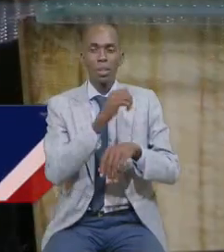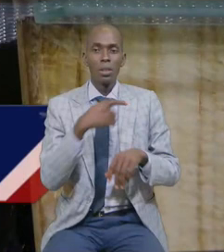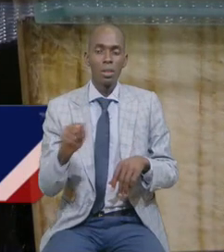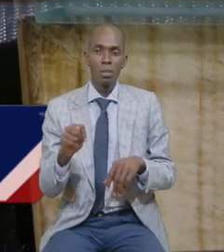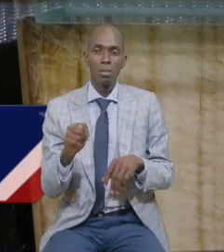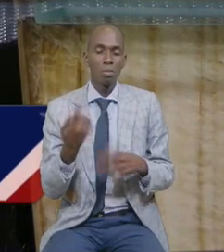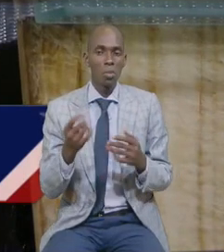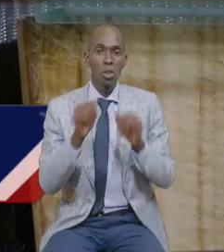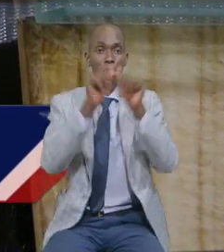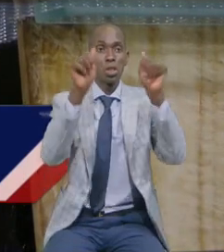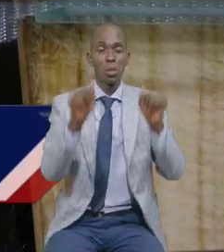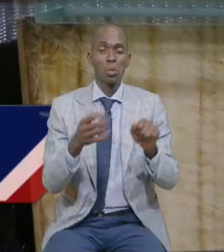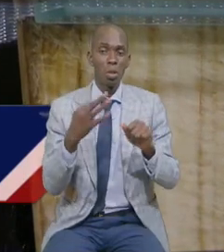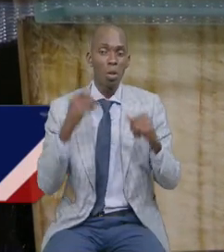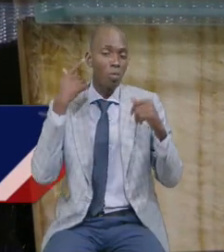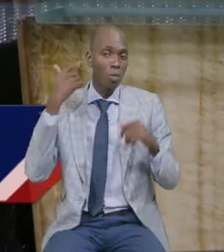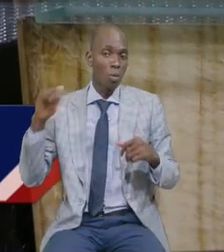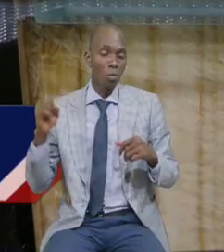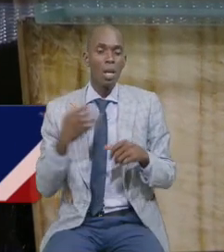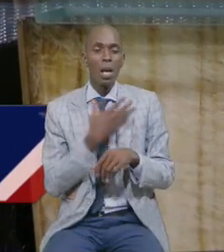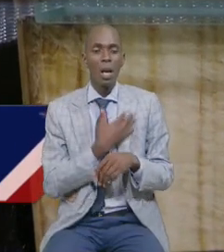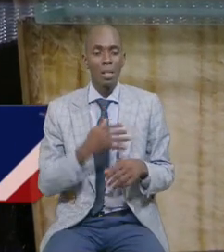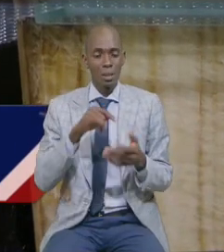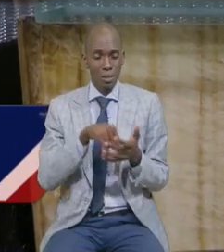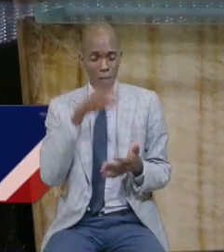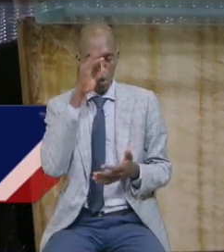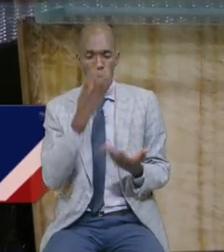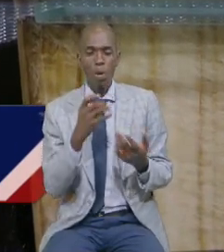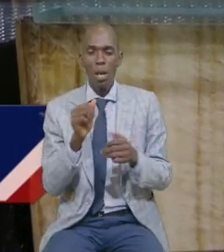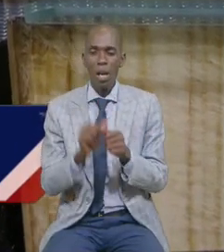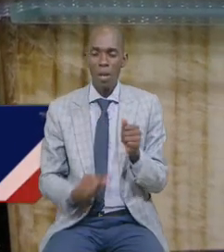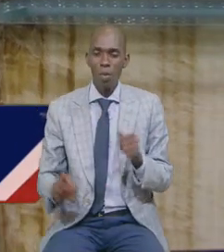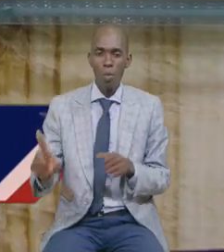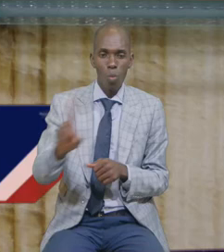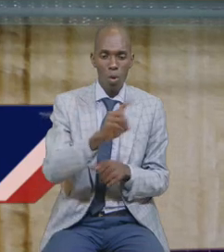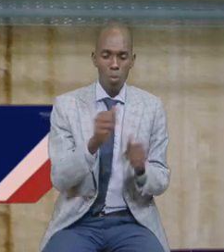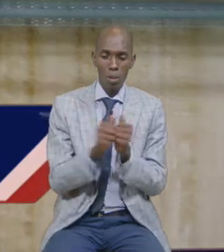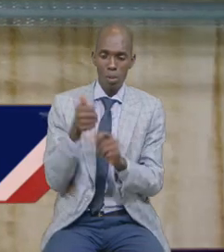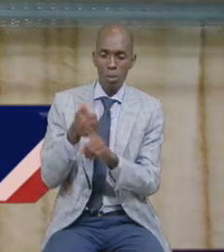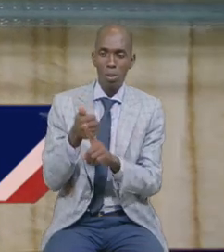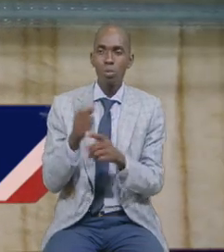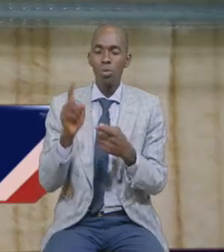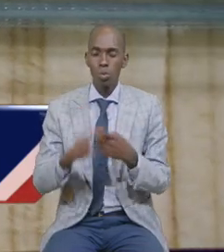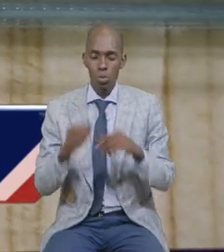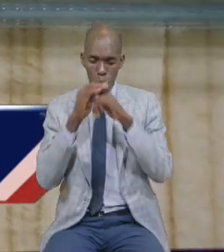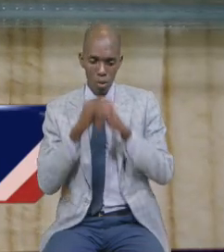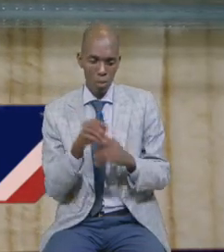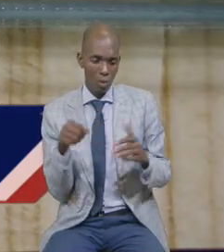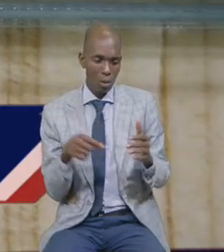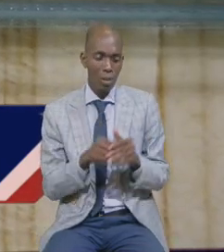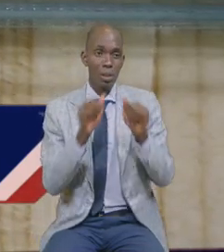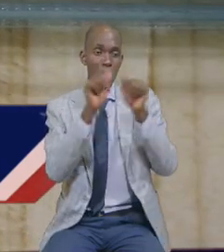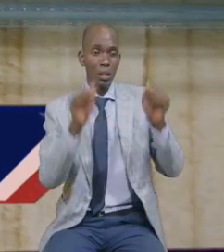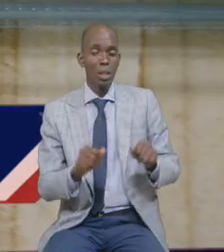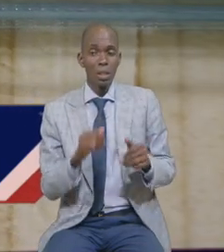that wanted himself and everybody to worship the idol, this man that threatened and said, if you